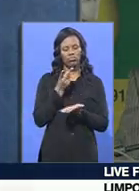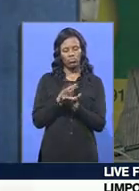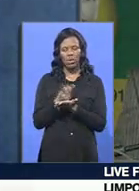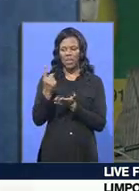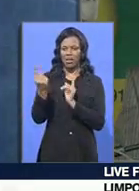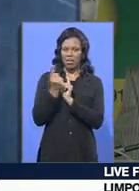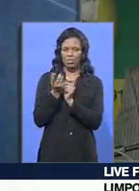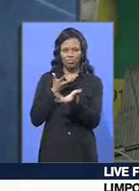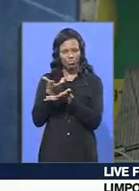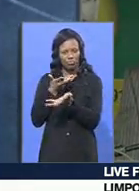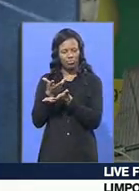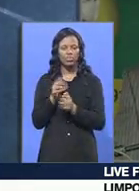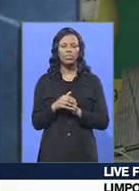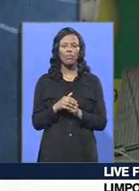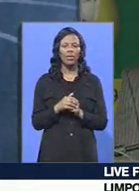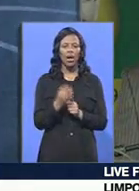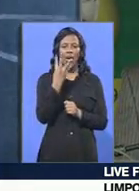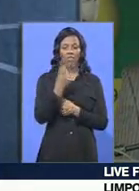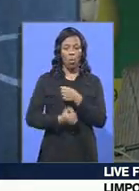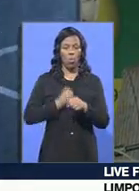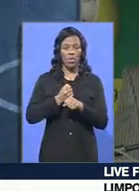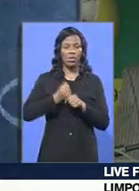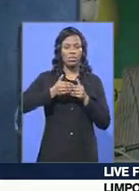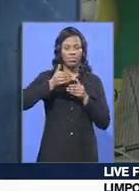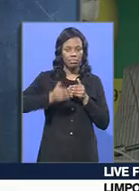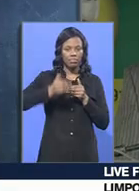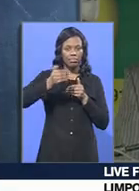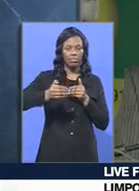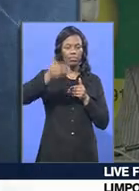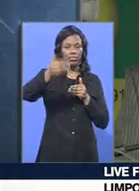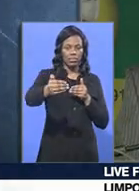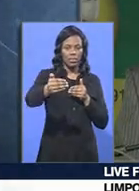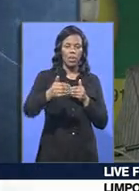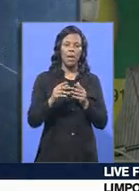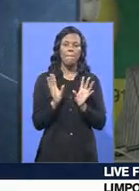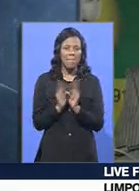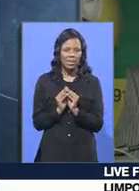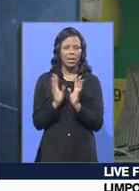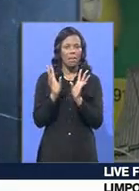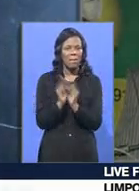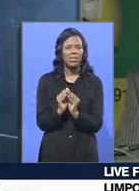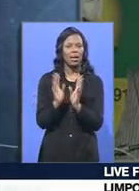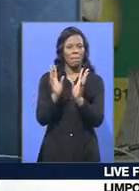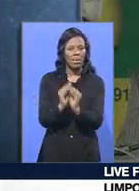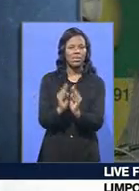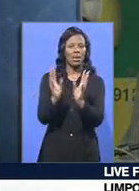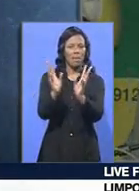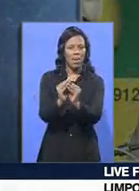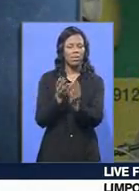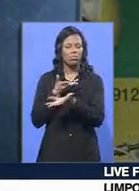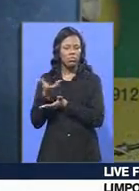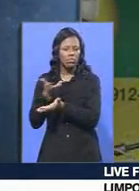Over the next 4 years, a series of tentative meetings took place, laying